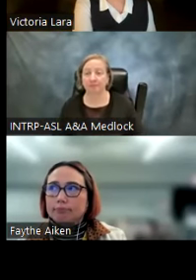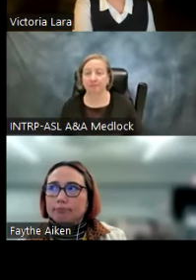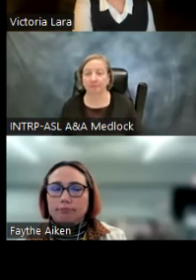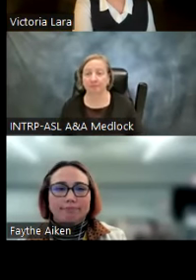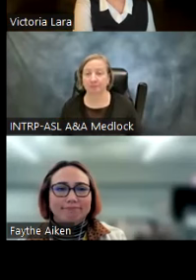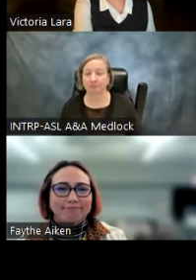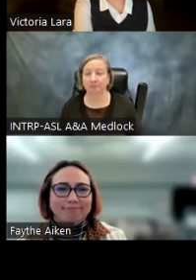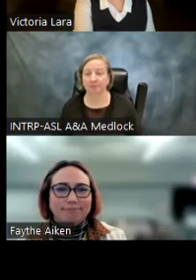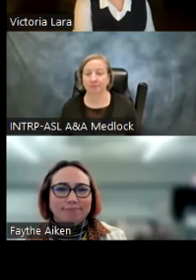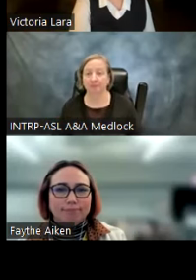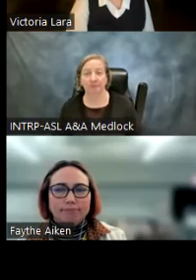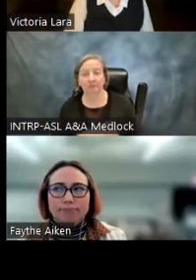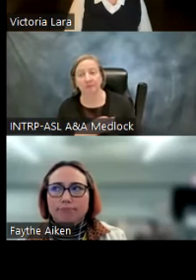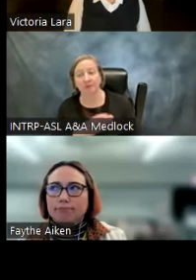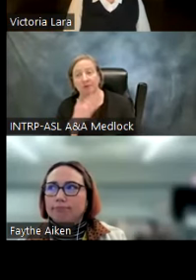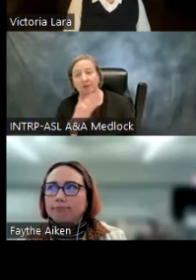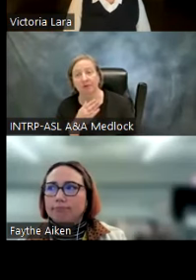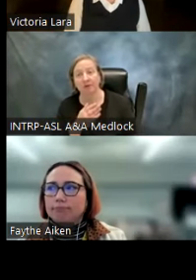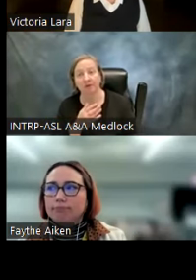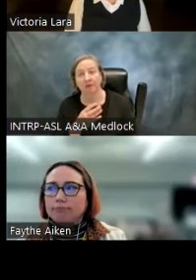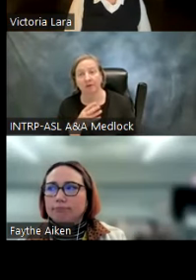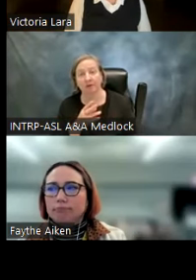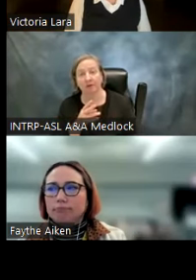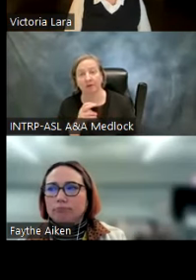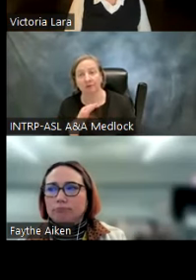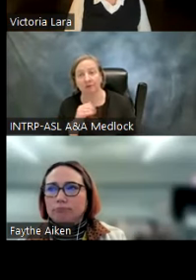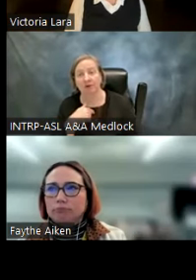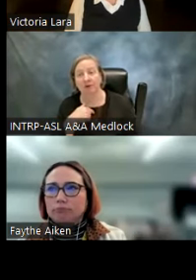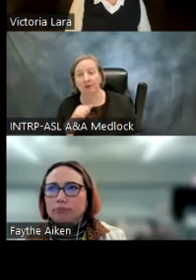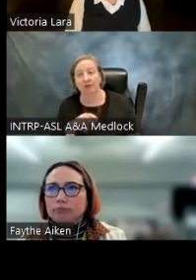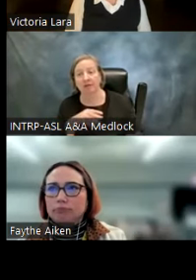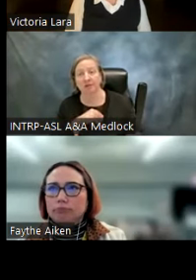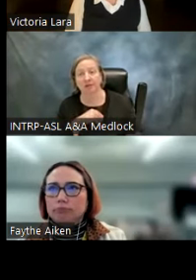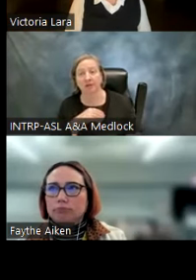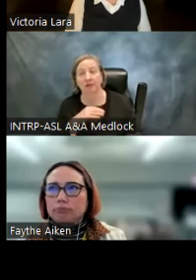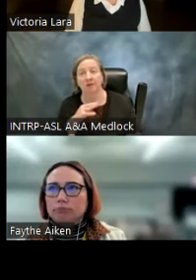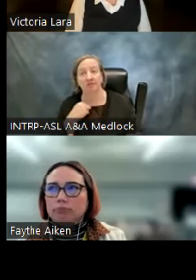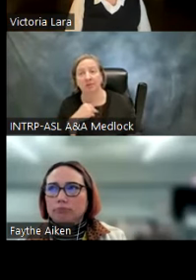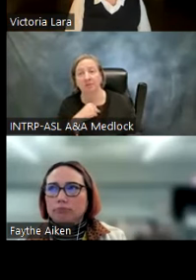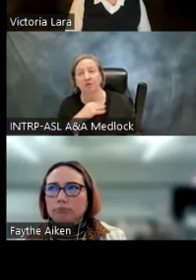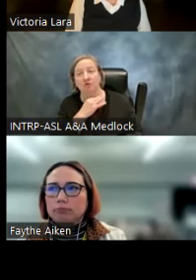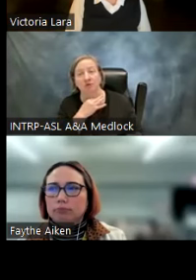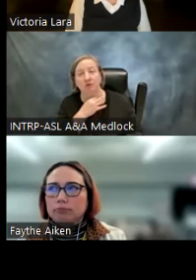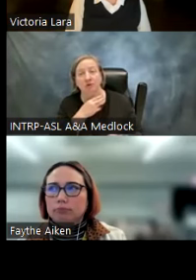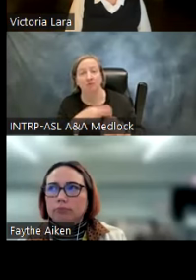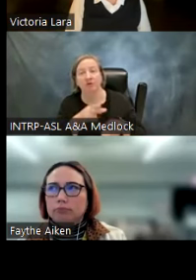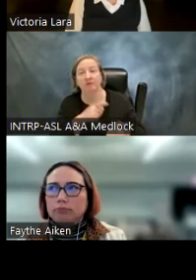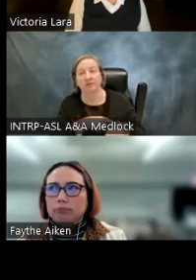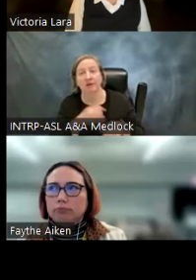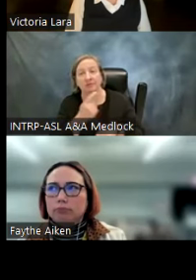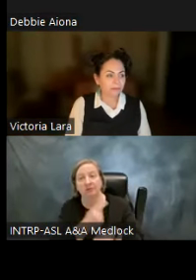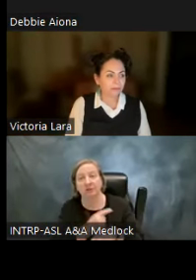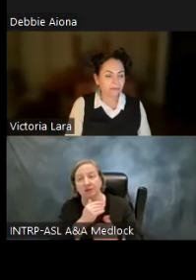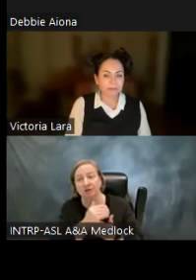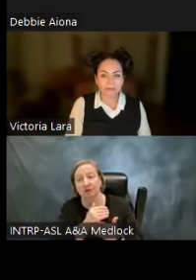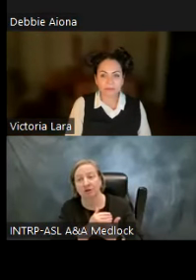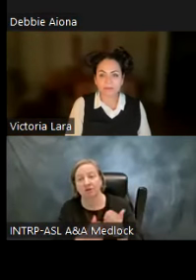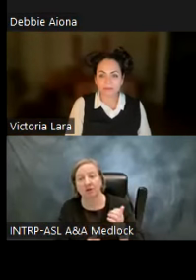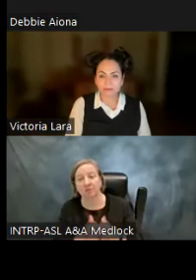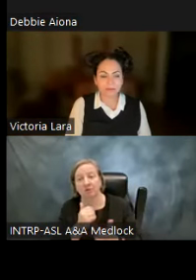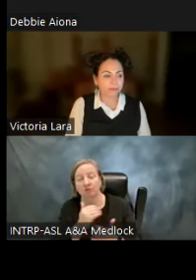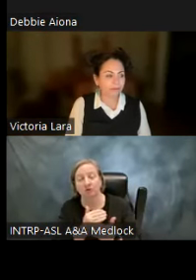Cool. Thank you, Victoria. I can take this. Member curiosities is a brief period of time on today's agenda and most agendas